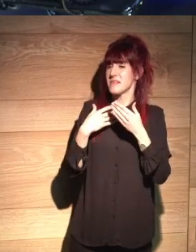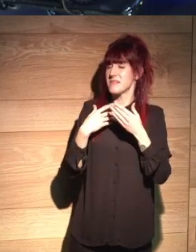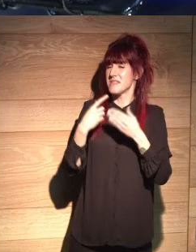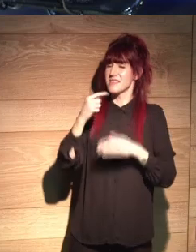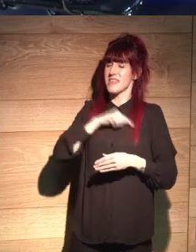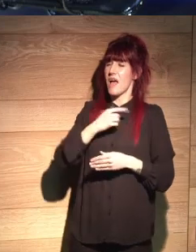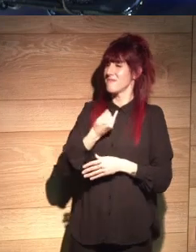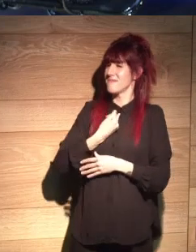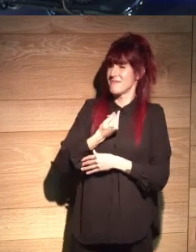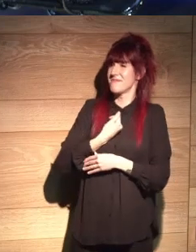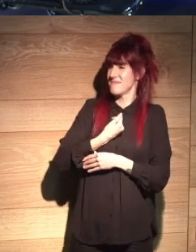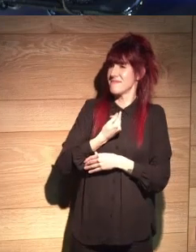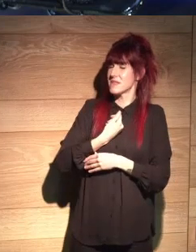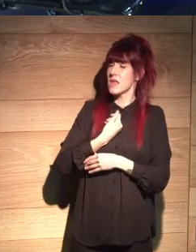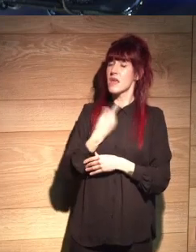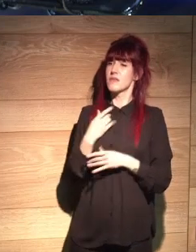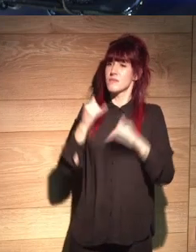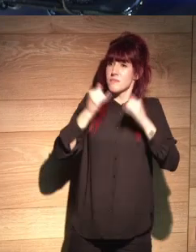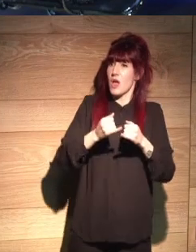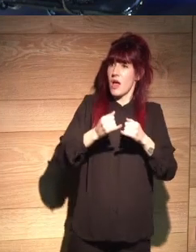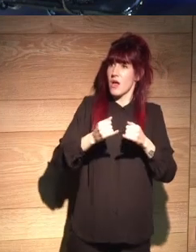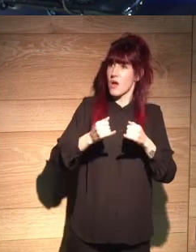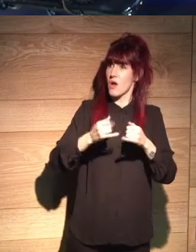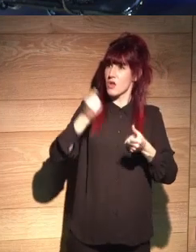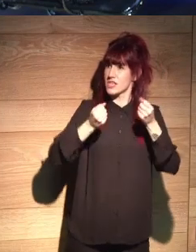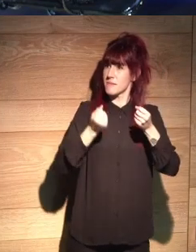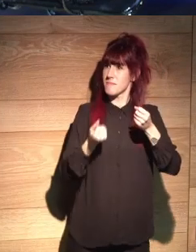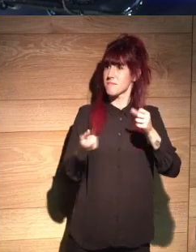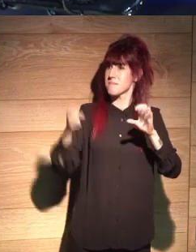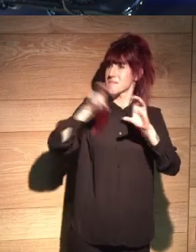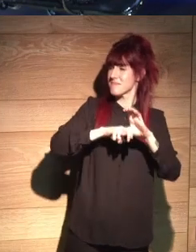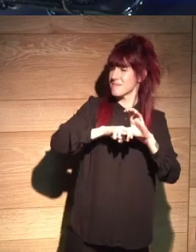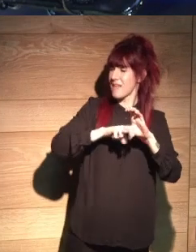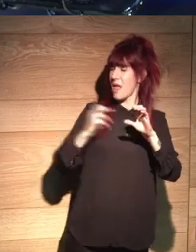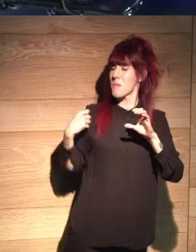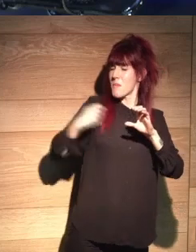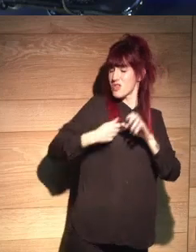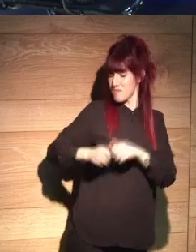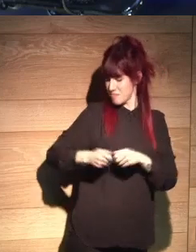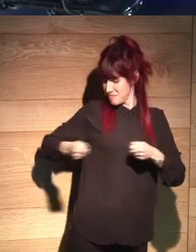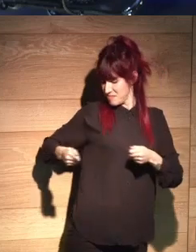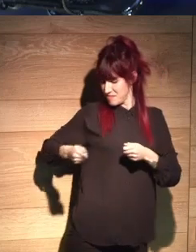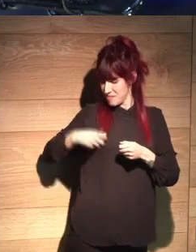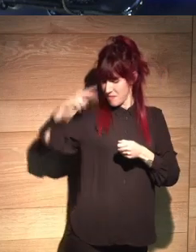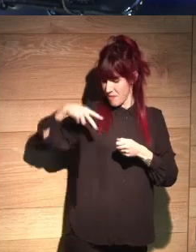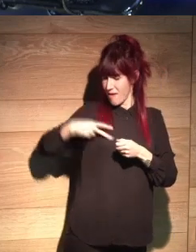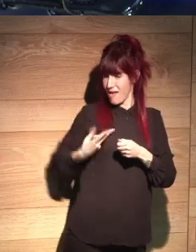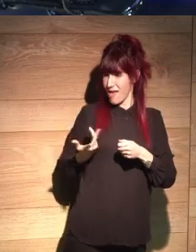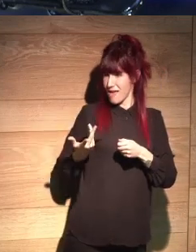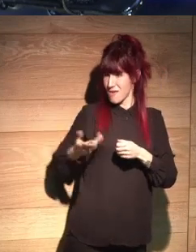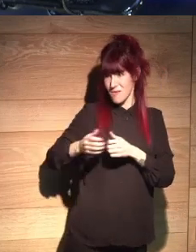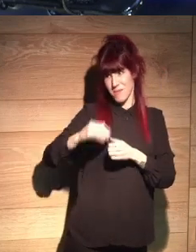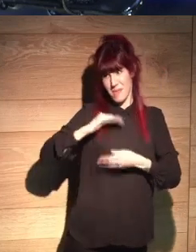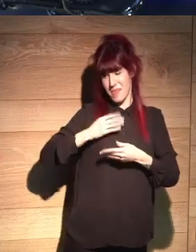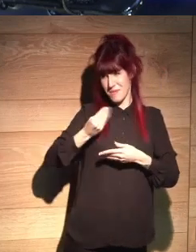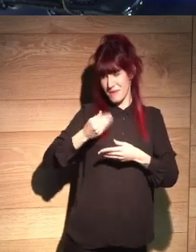I gave an example. When I drive to my car, I always have my bag. And today, the larger the better, because everything has